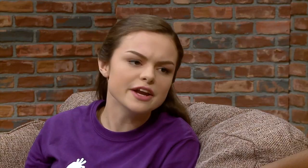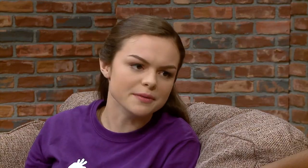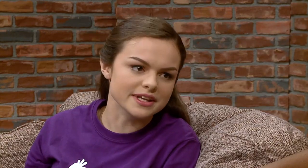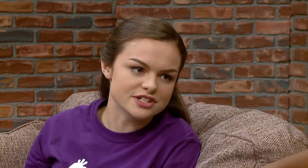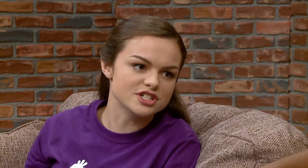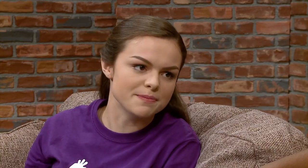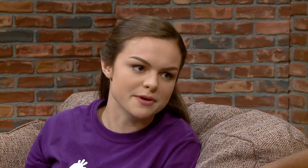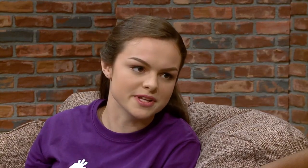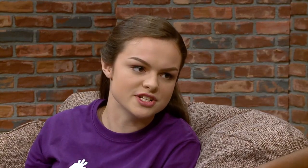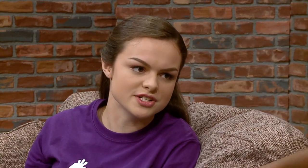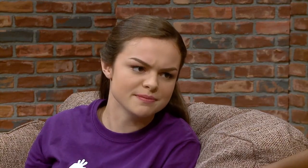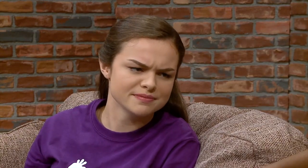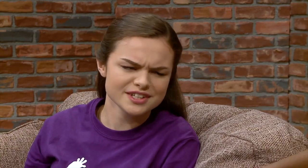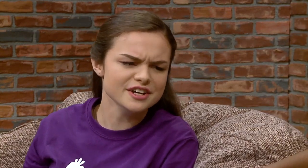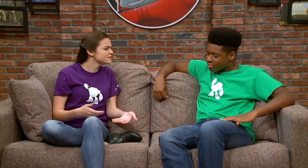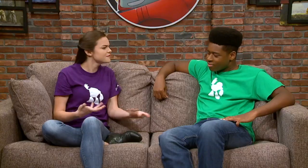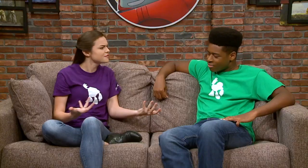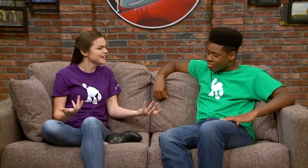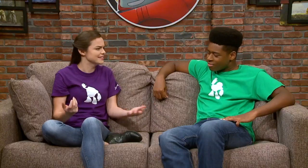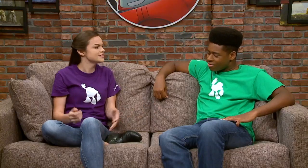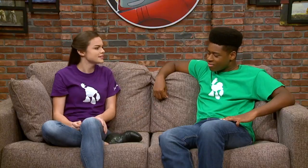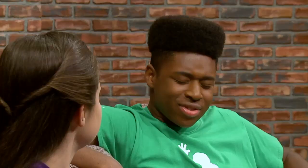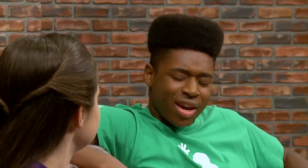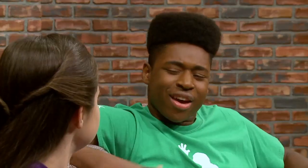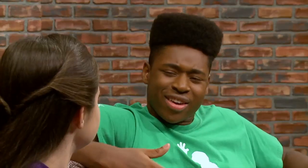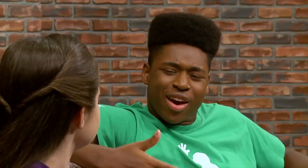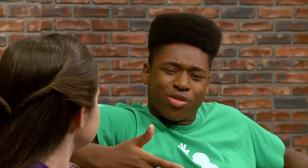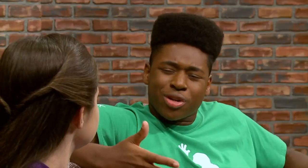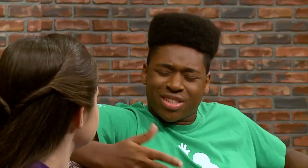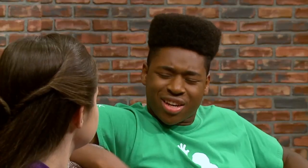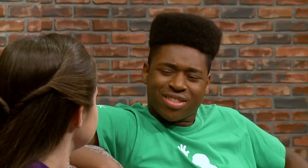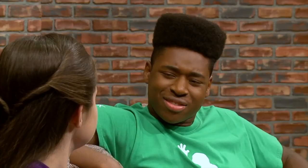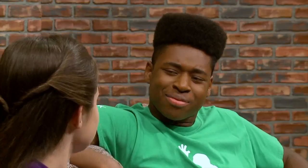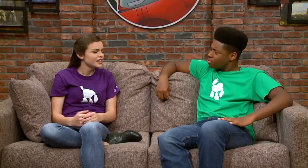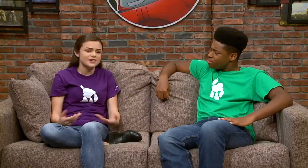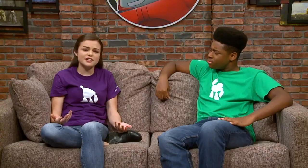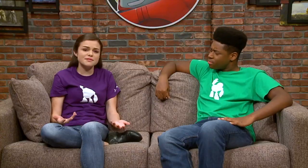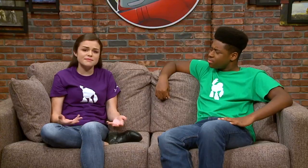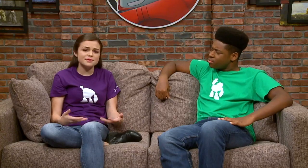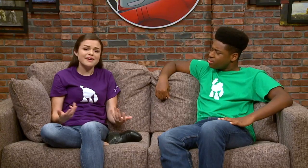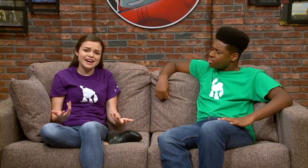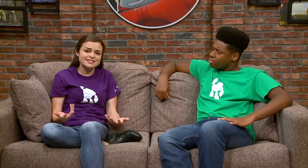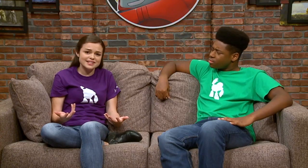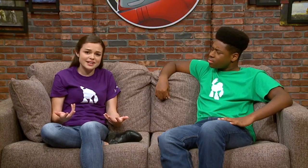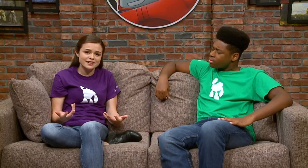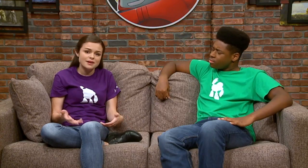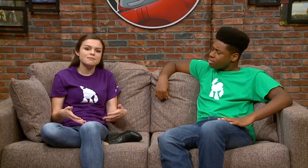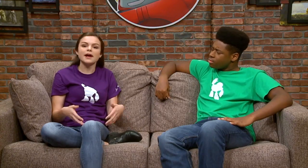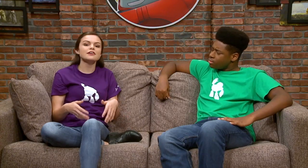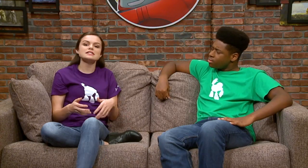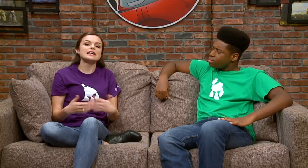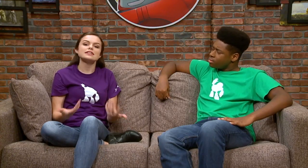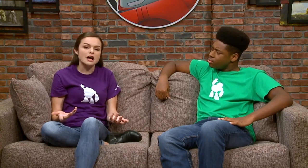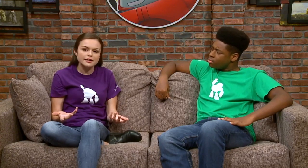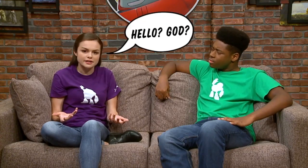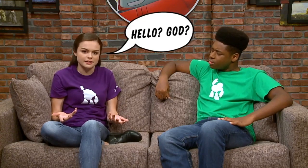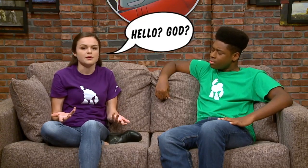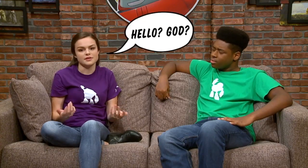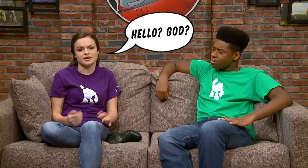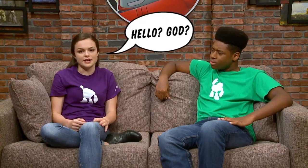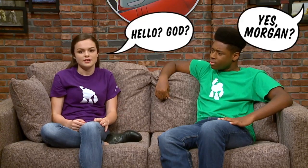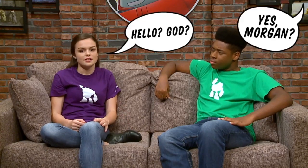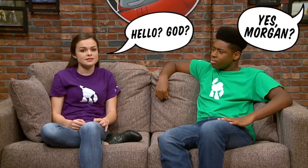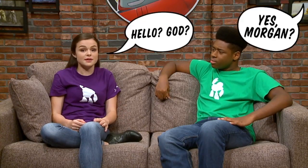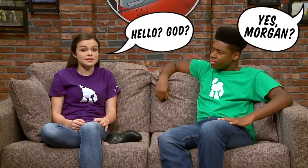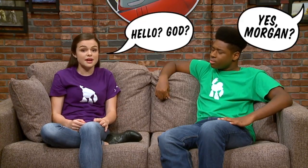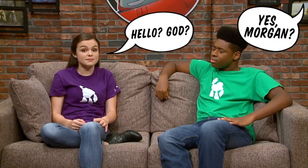Not in a relationship. You know, friends. Yeah, of course he does. You know, the way I see it, prayer is like talking